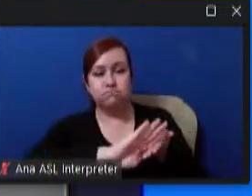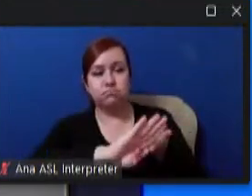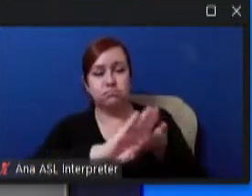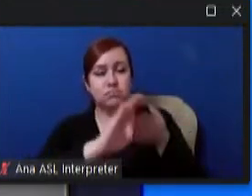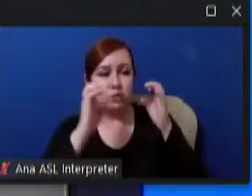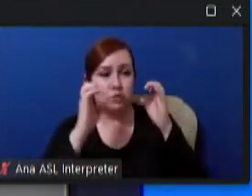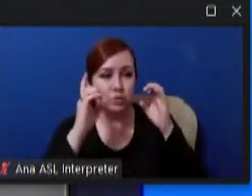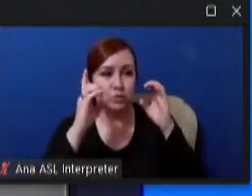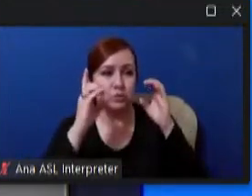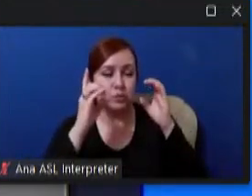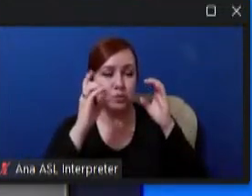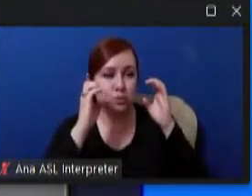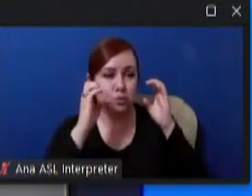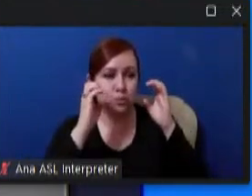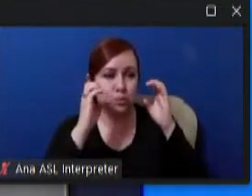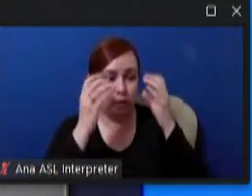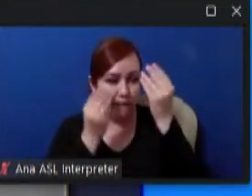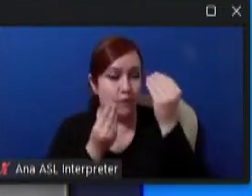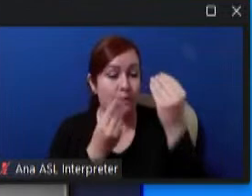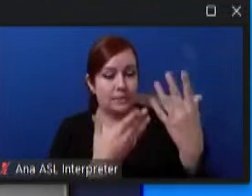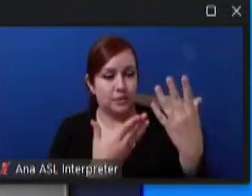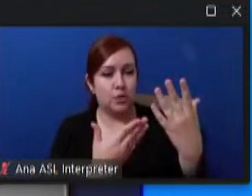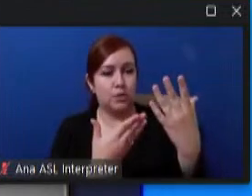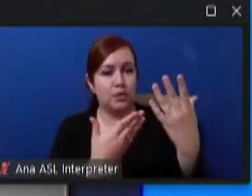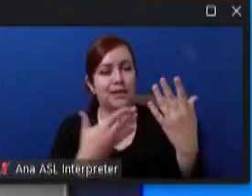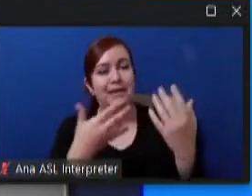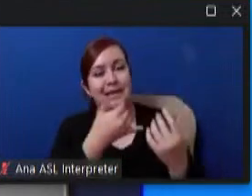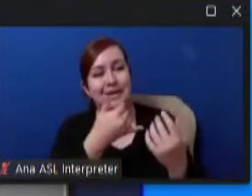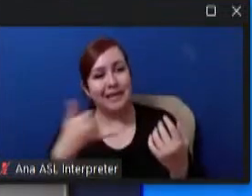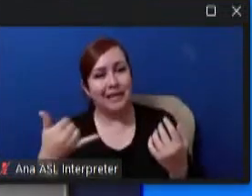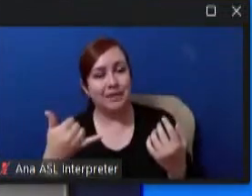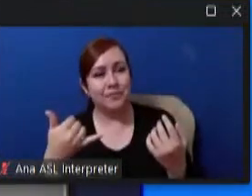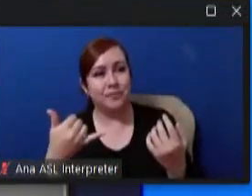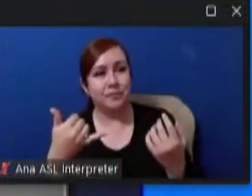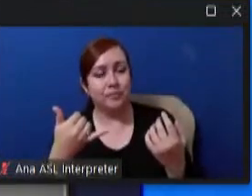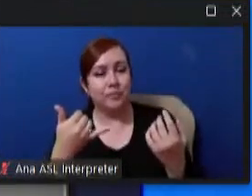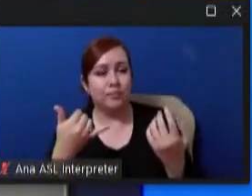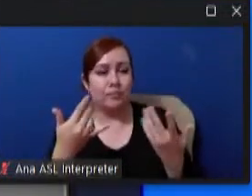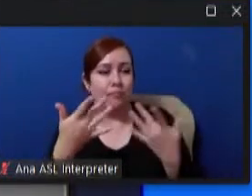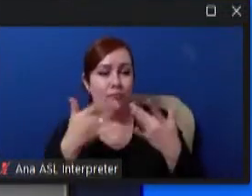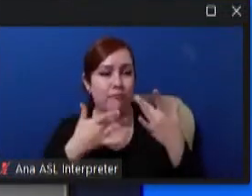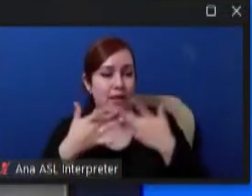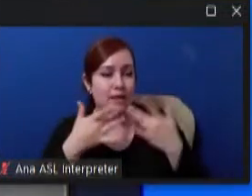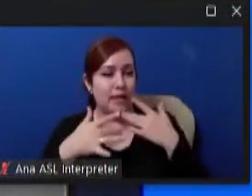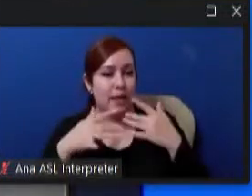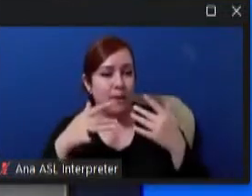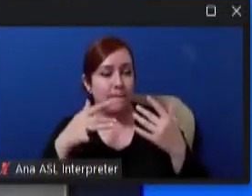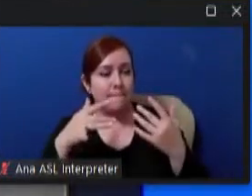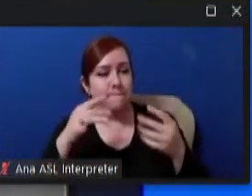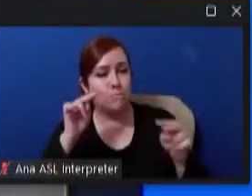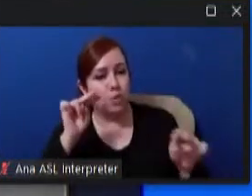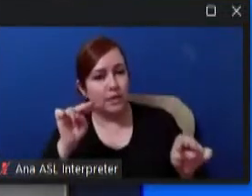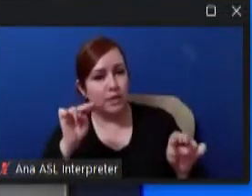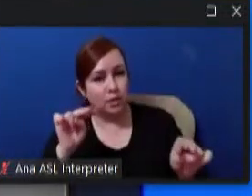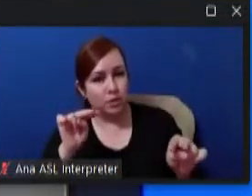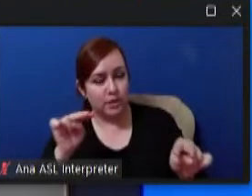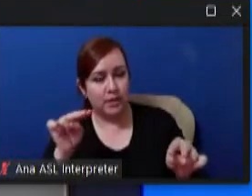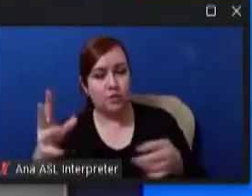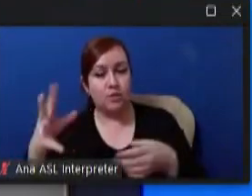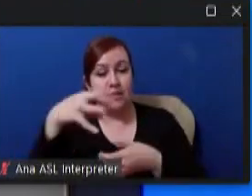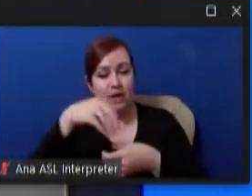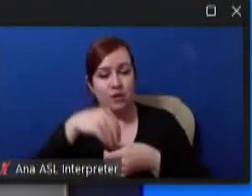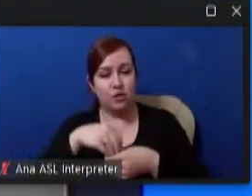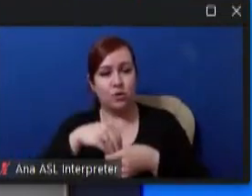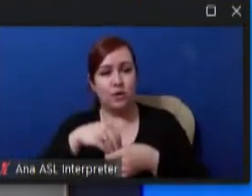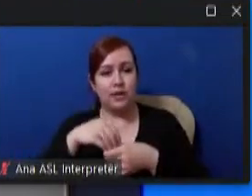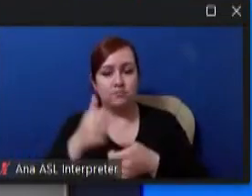we've seen documentation of difficulties in access to certain services. This has been subject to monitoring